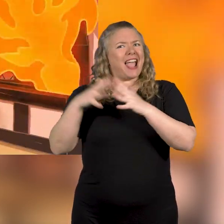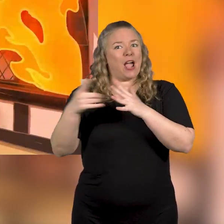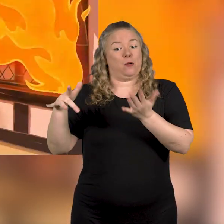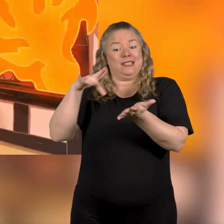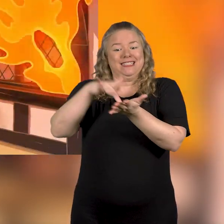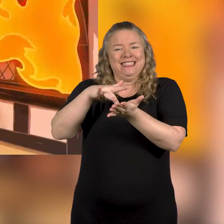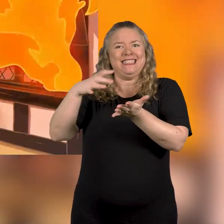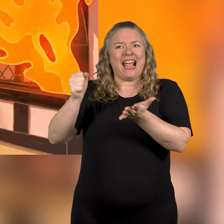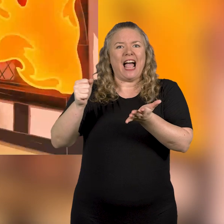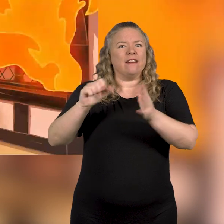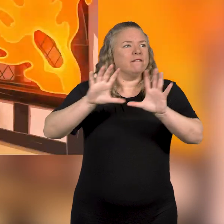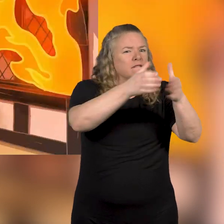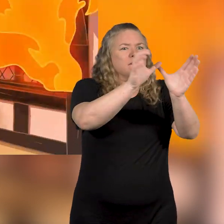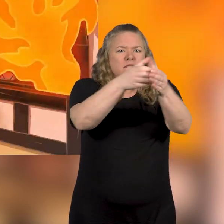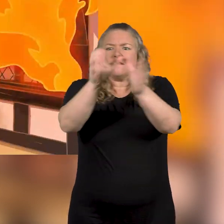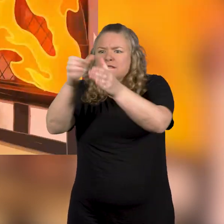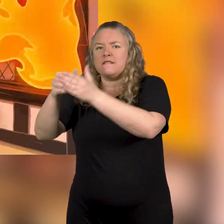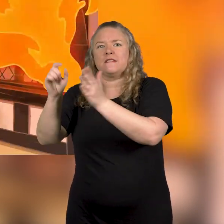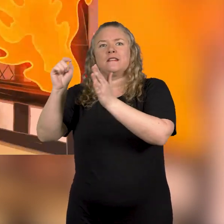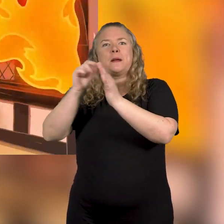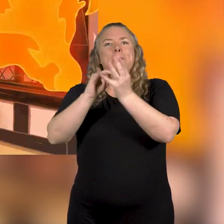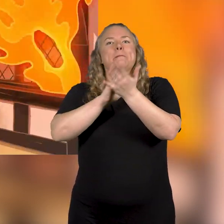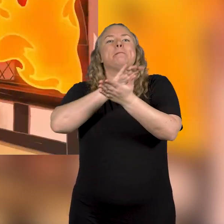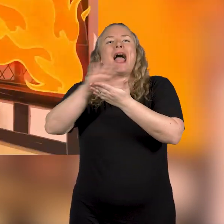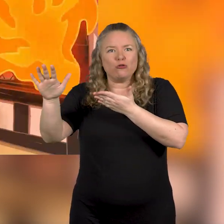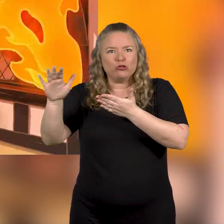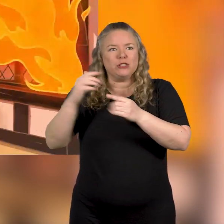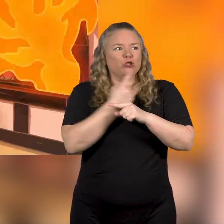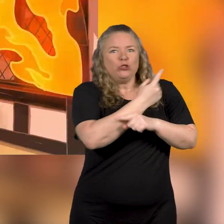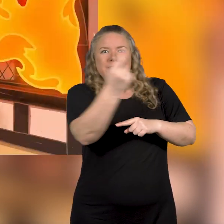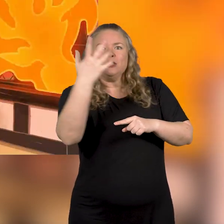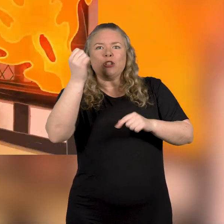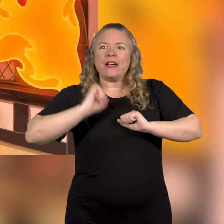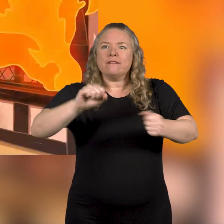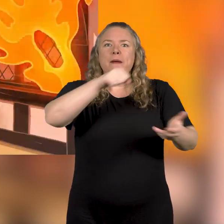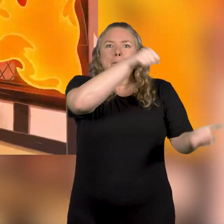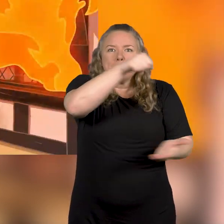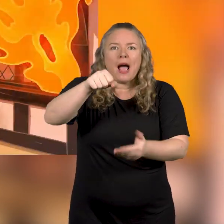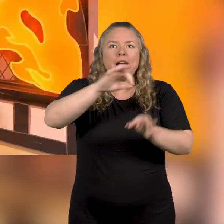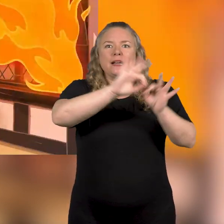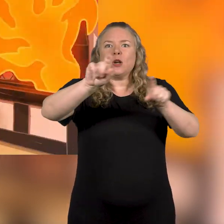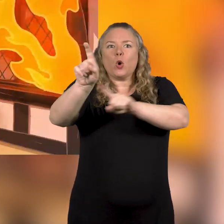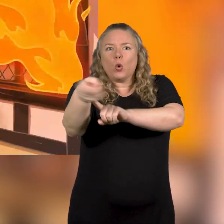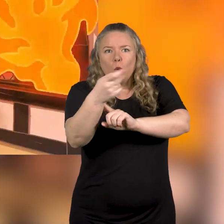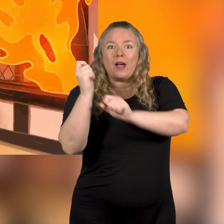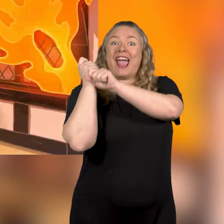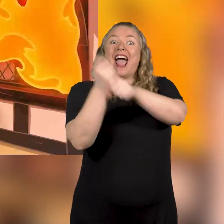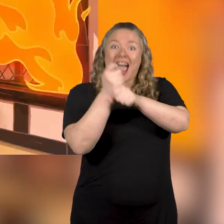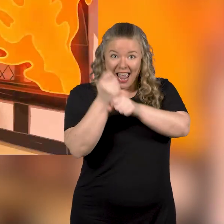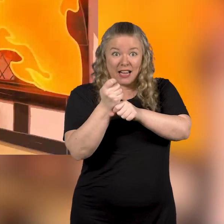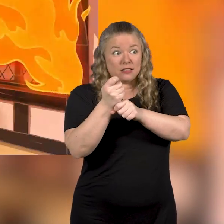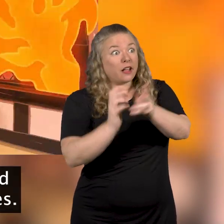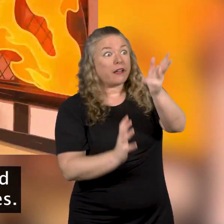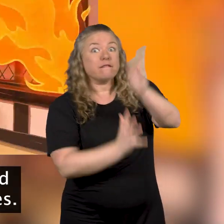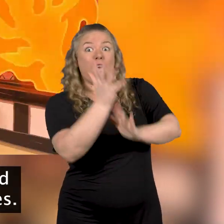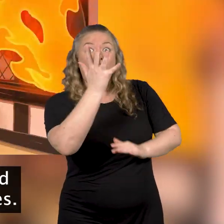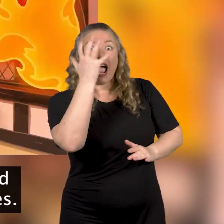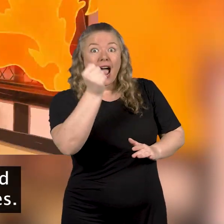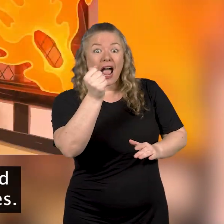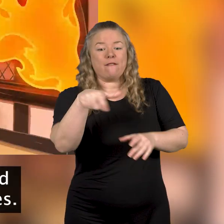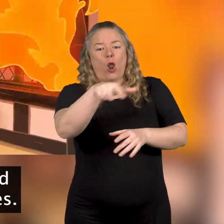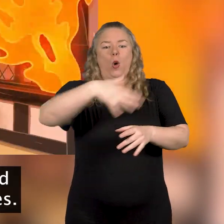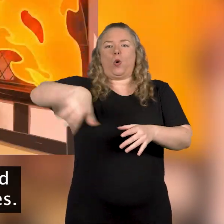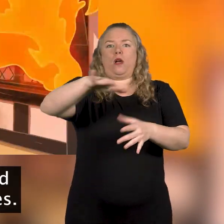divided into areas called parishes. Each parish kept buckets, hooks, and axes, and